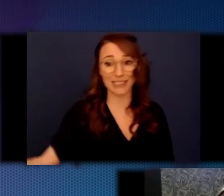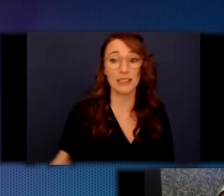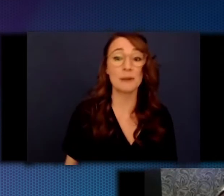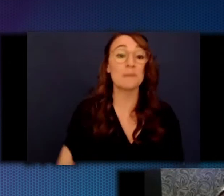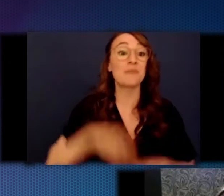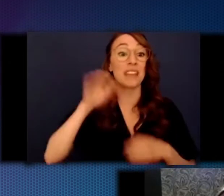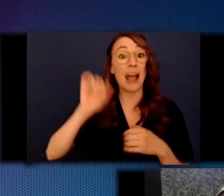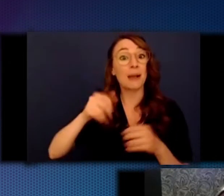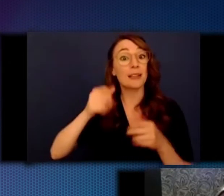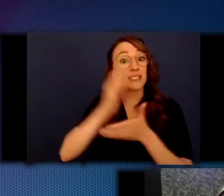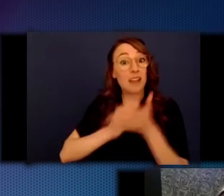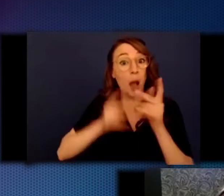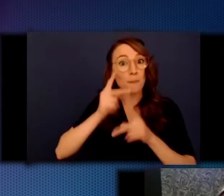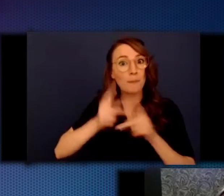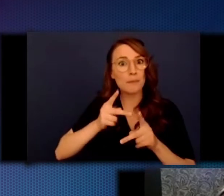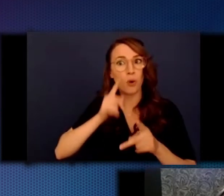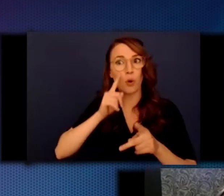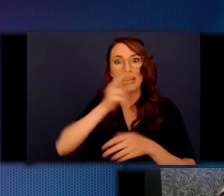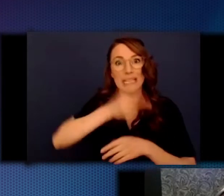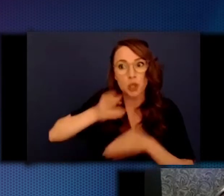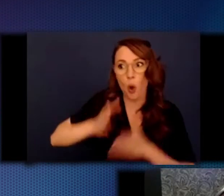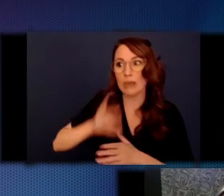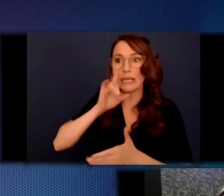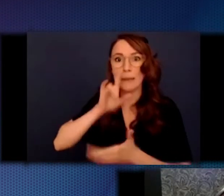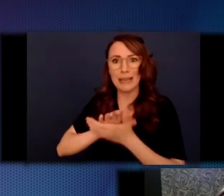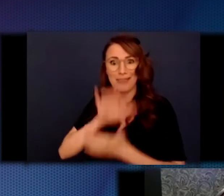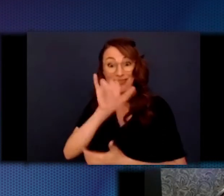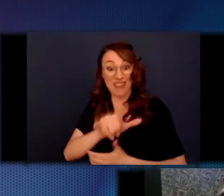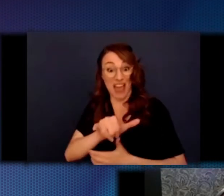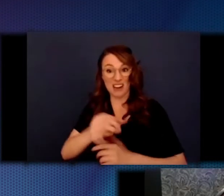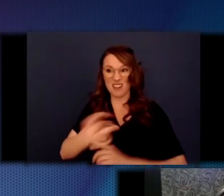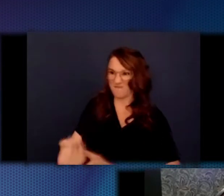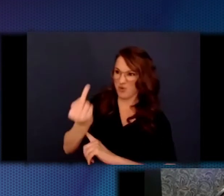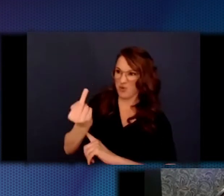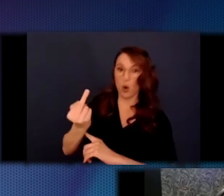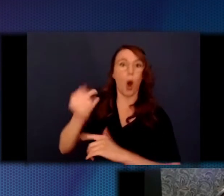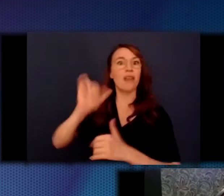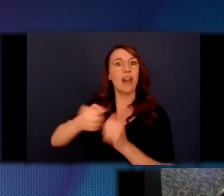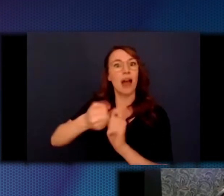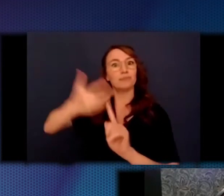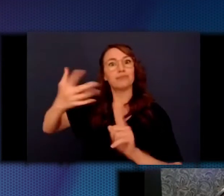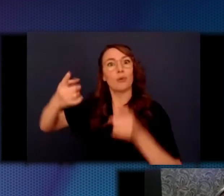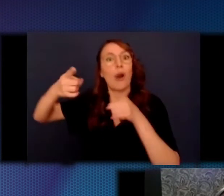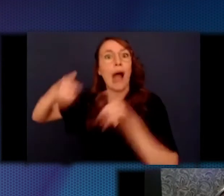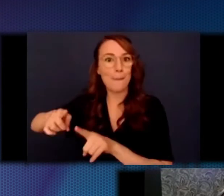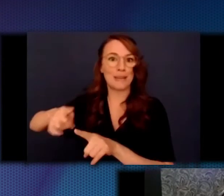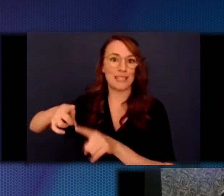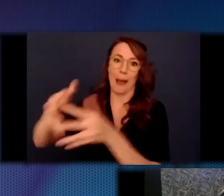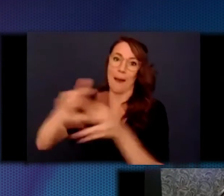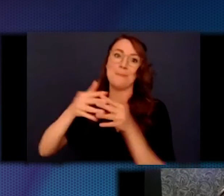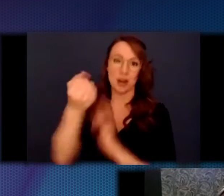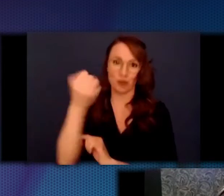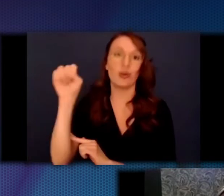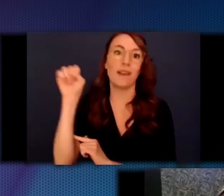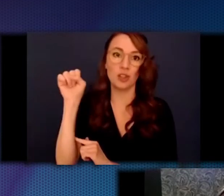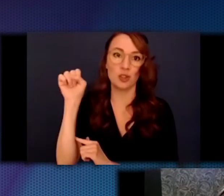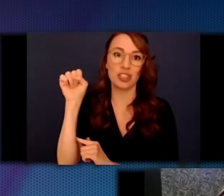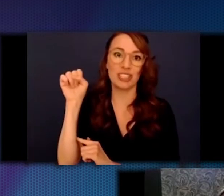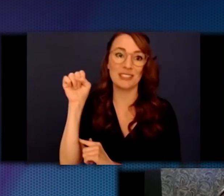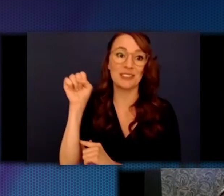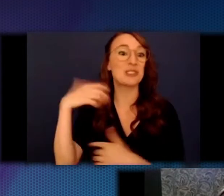American Revolution. If the walls of his home could talk, they would reverberate with the rumblings of early American